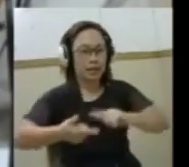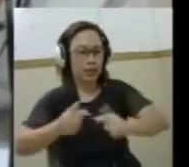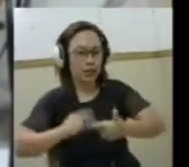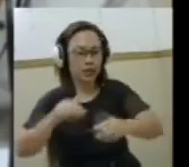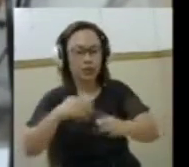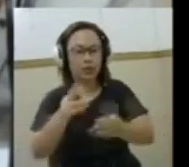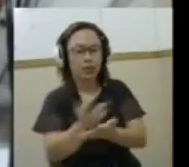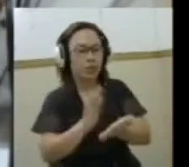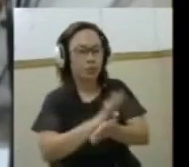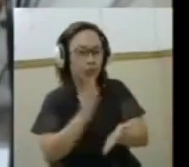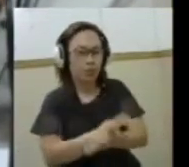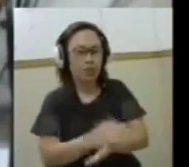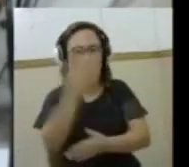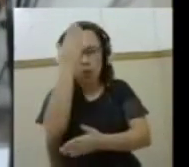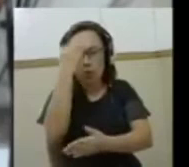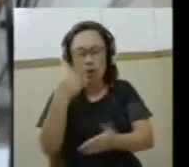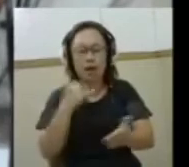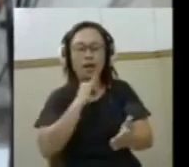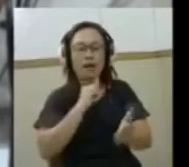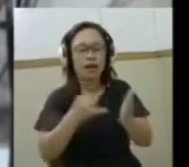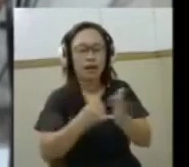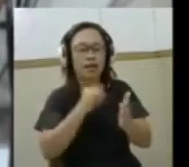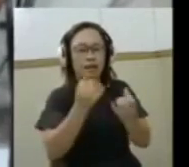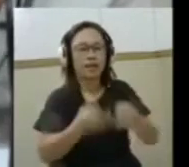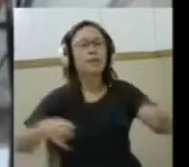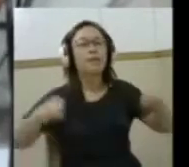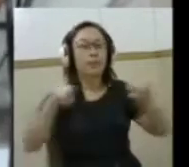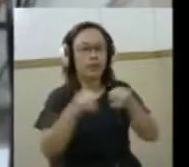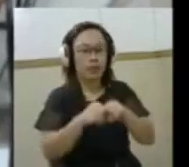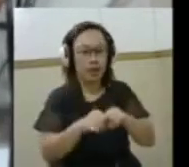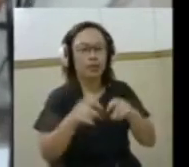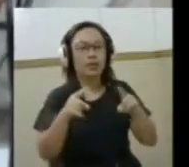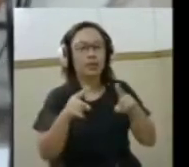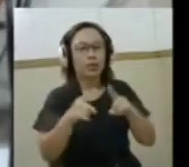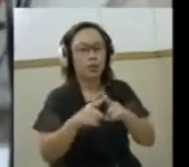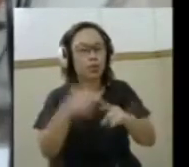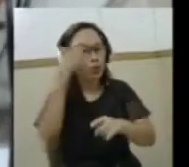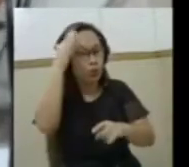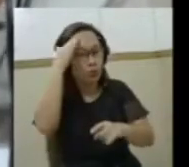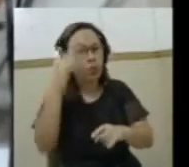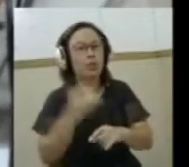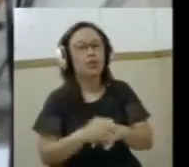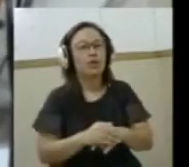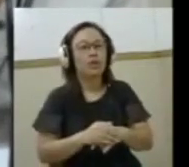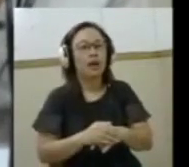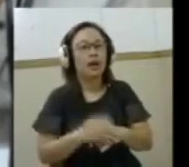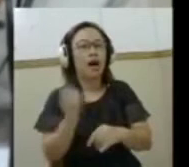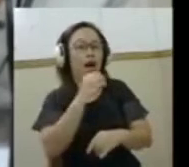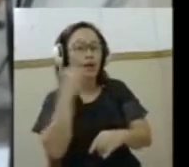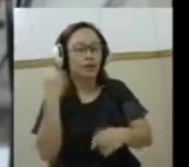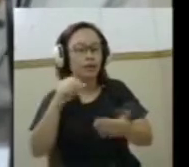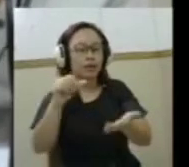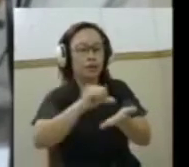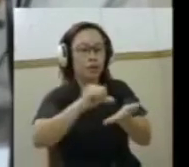research paper, why is it important to recognize the ideas of other authors? Again, number